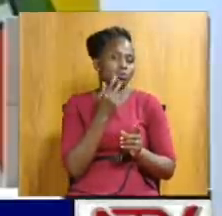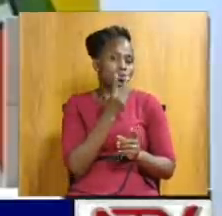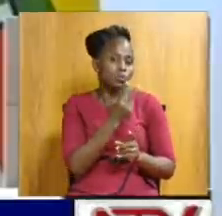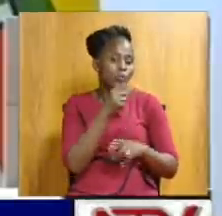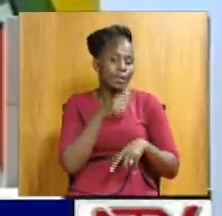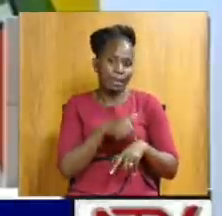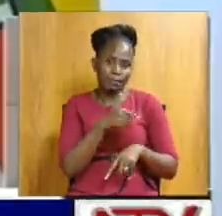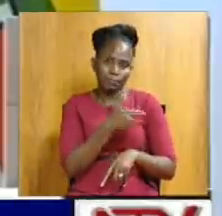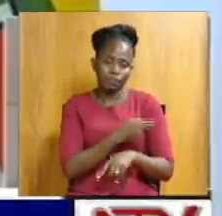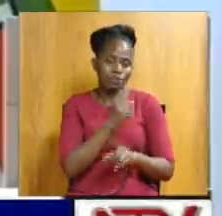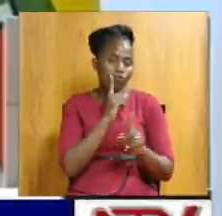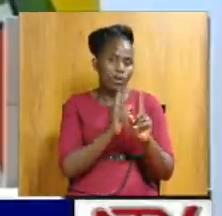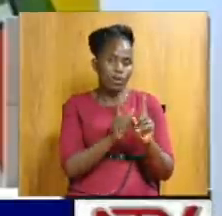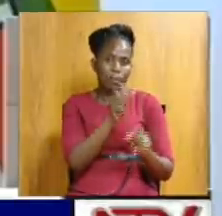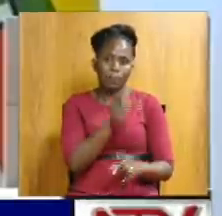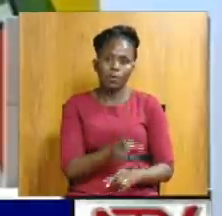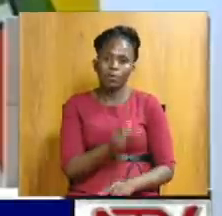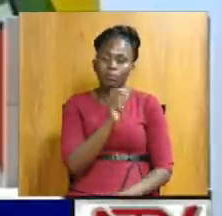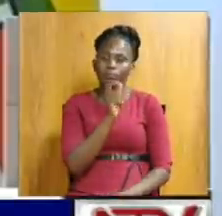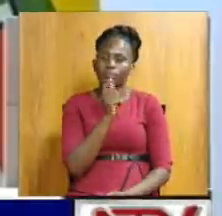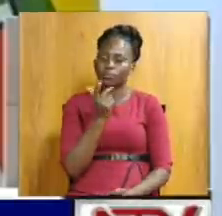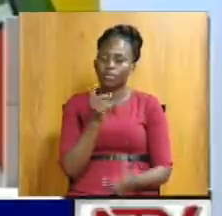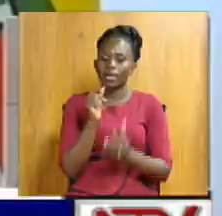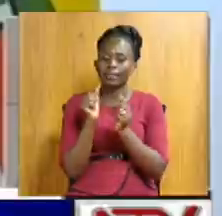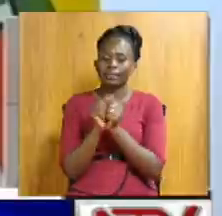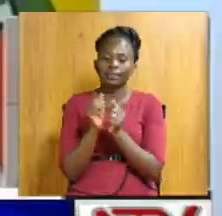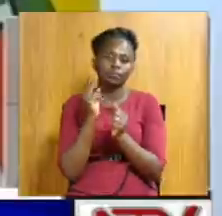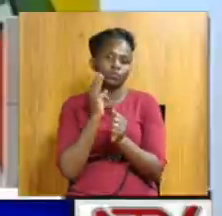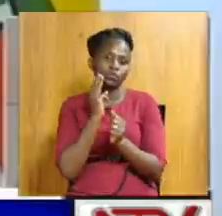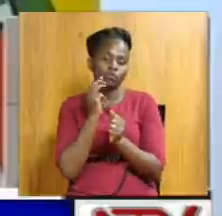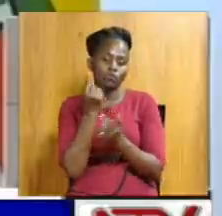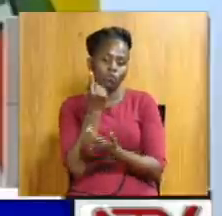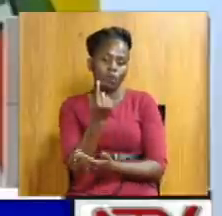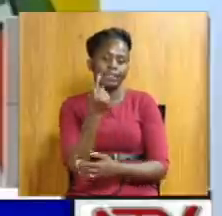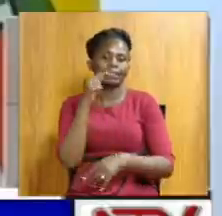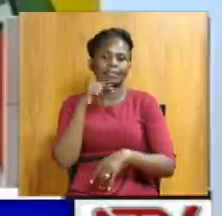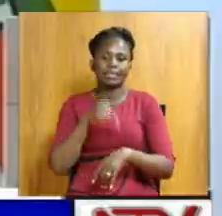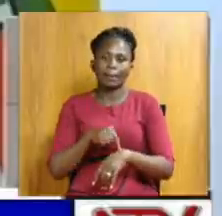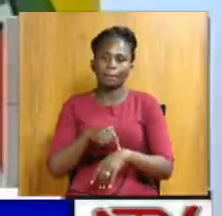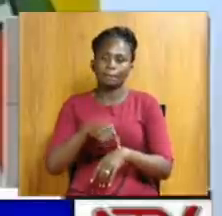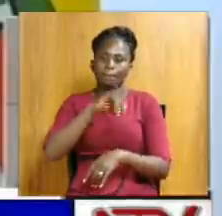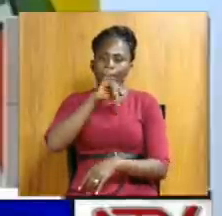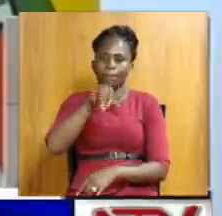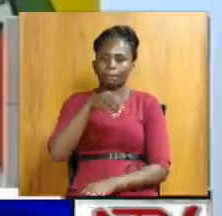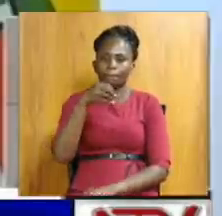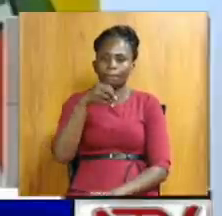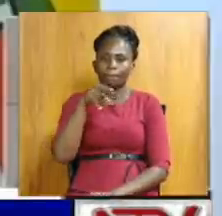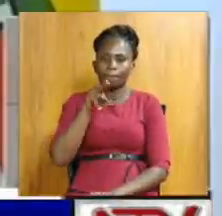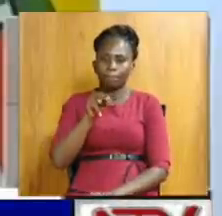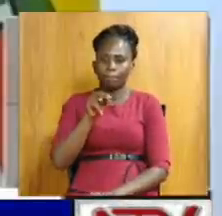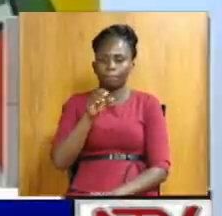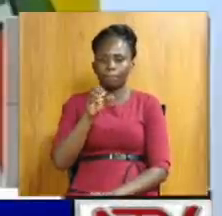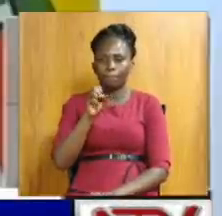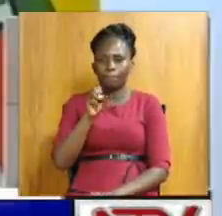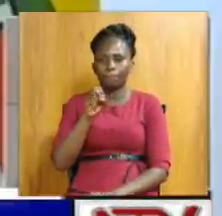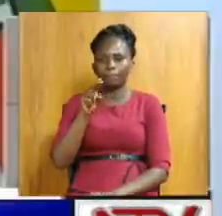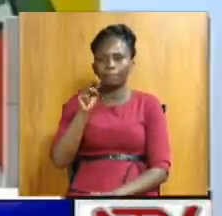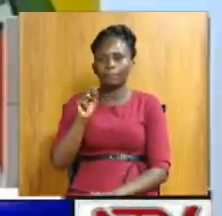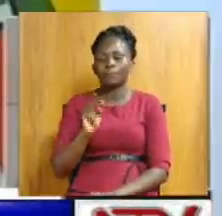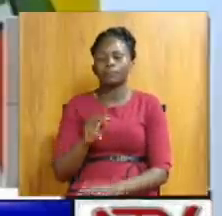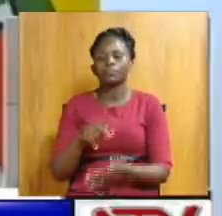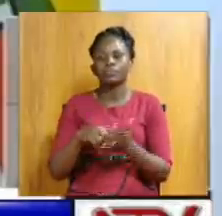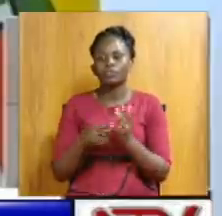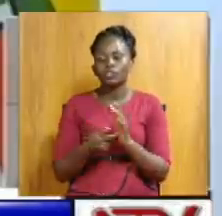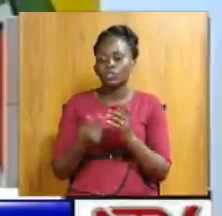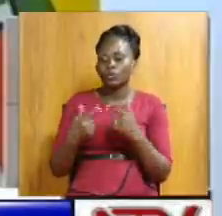12 million of the single dose Johnson & Johnson. So you can see that we are not bad